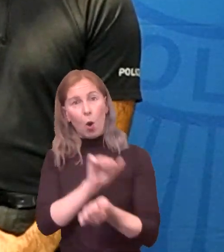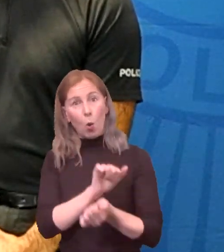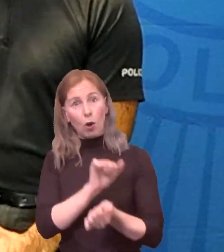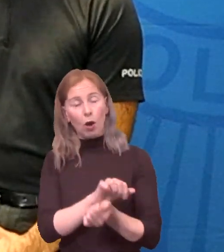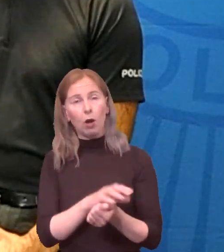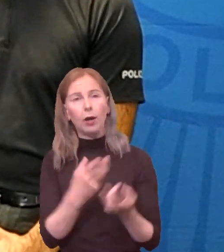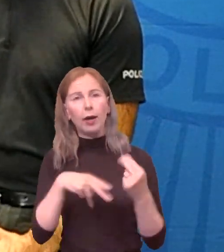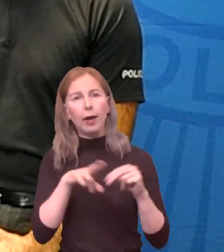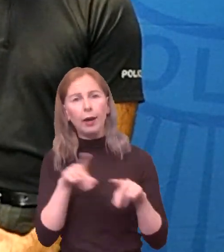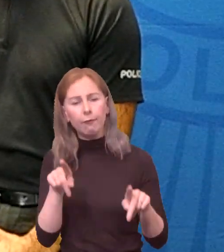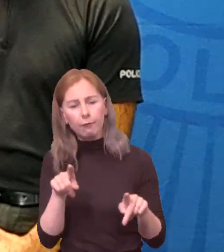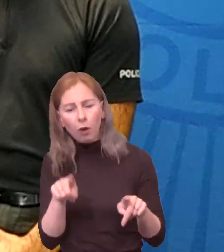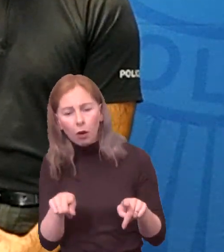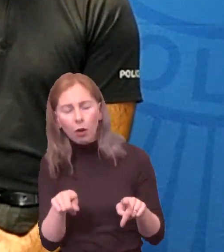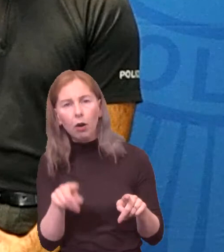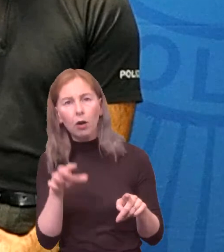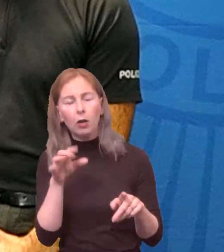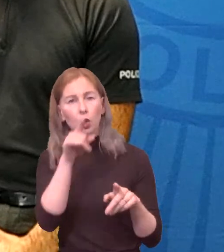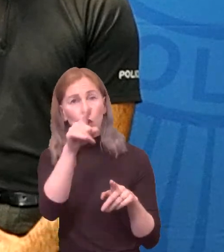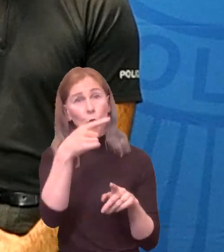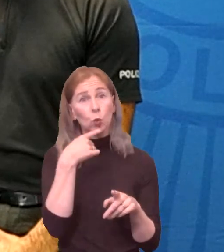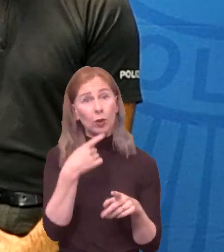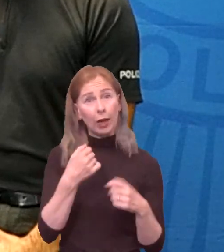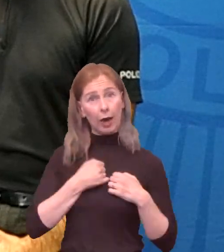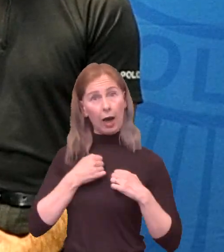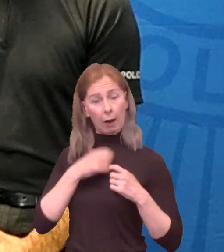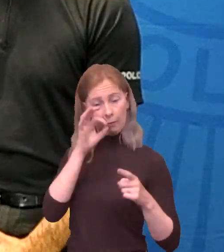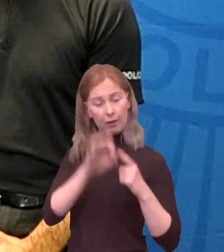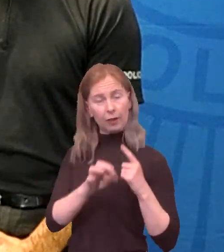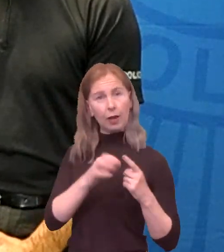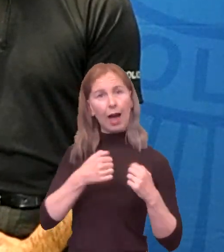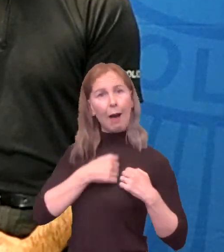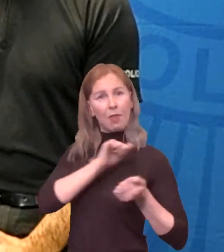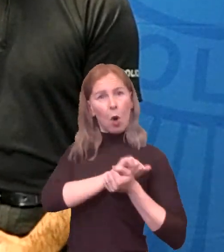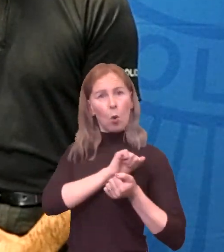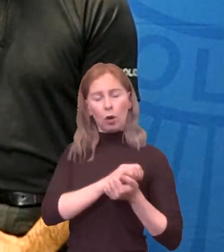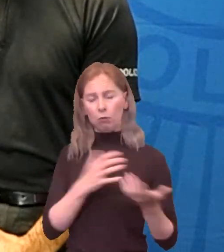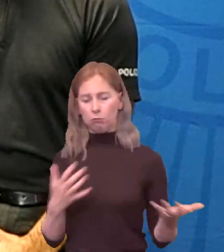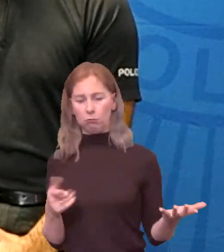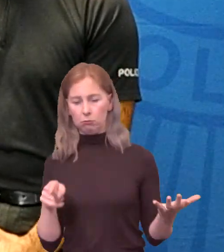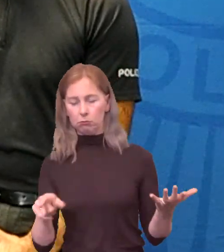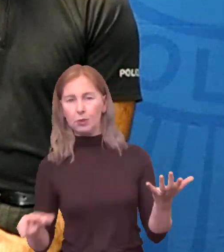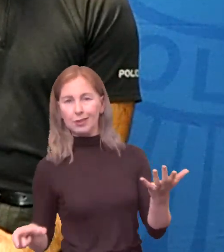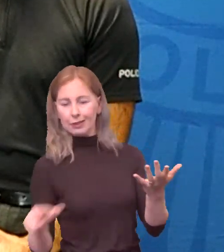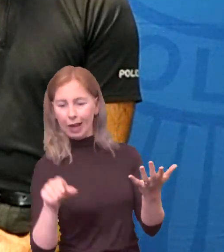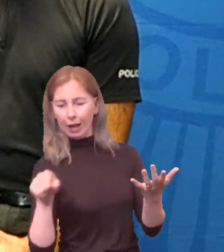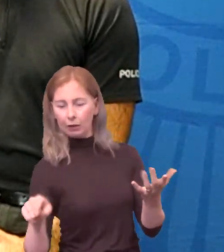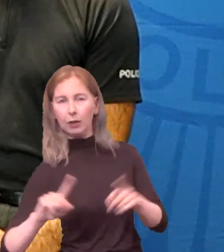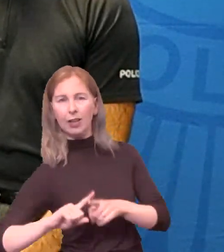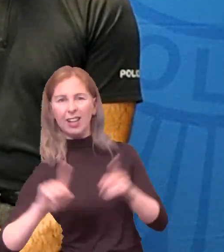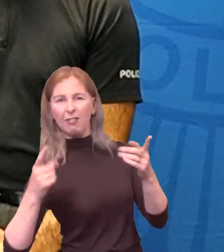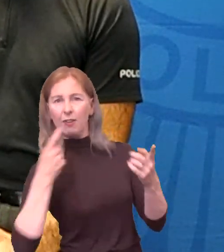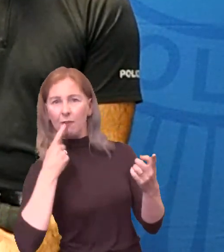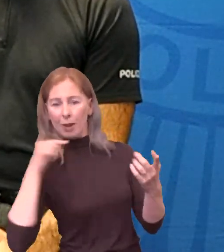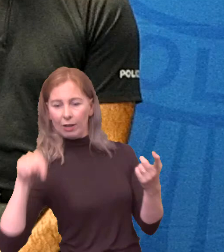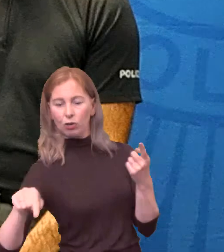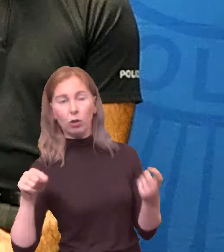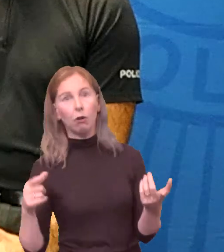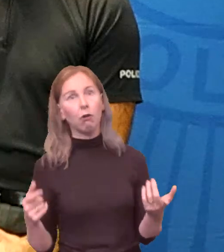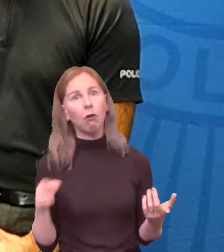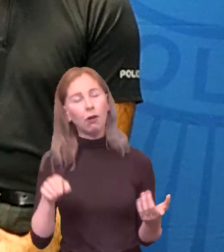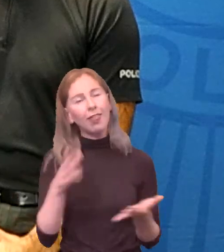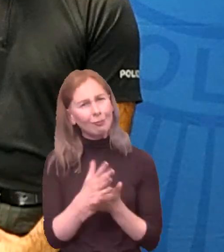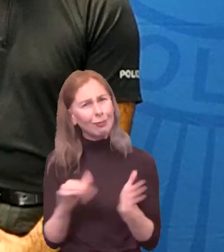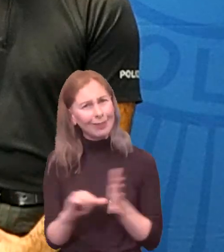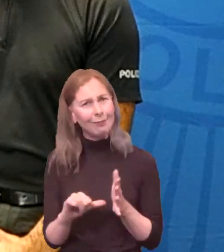you're the owner, we have to try and work out whether you're the legitimate owner. That would all be dealt